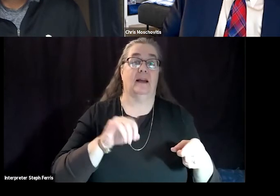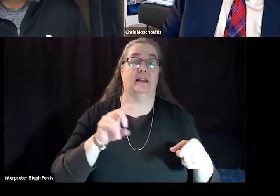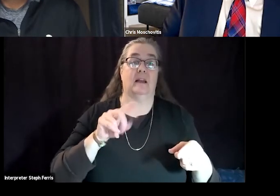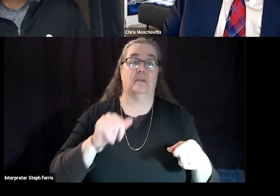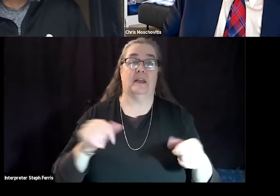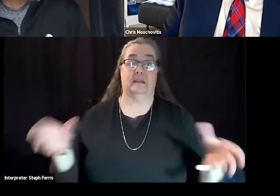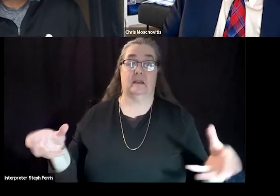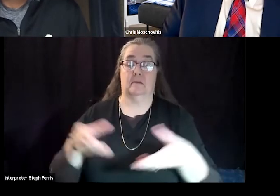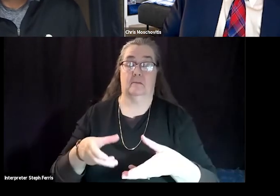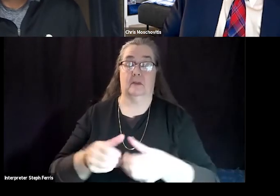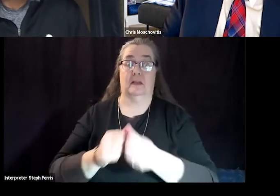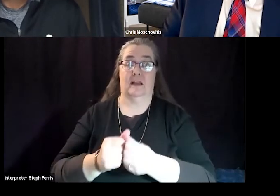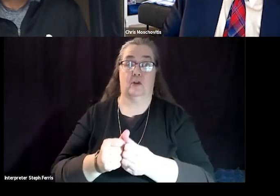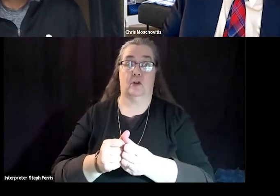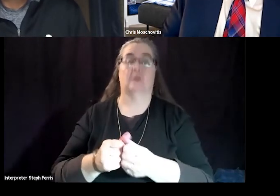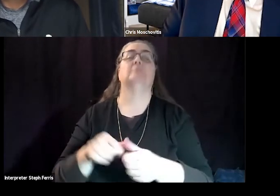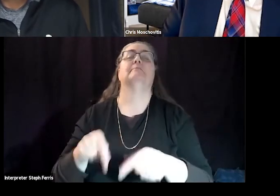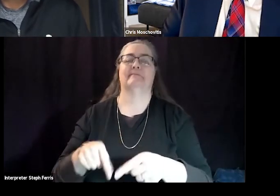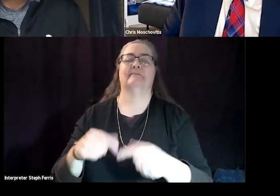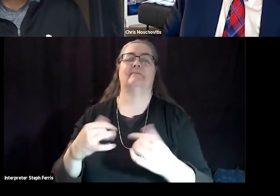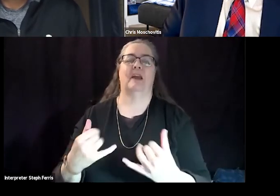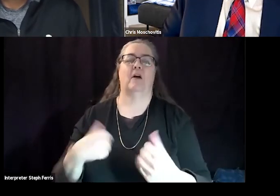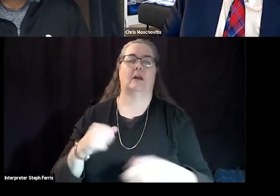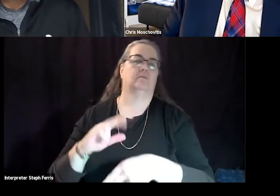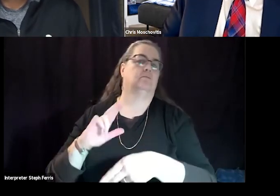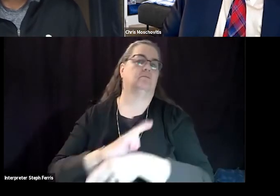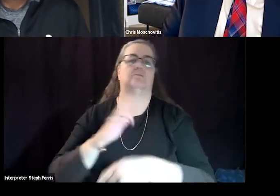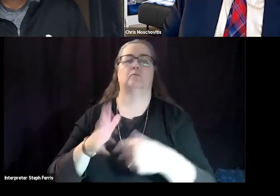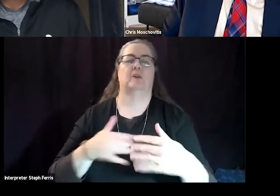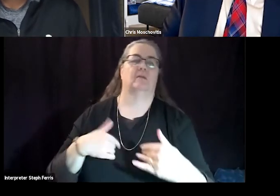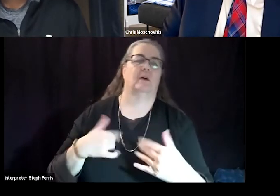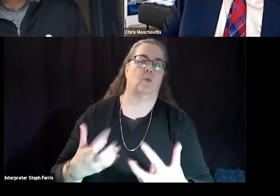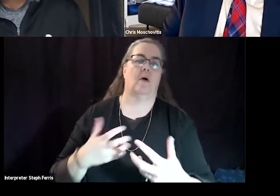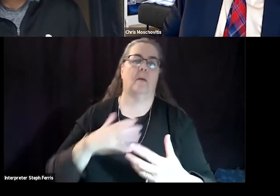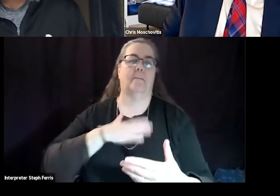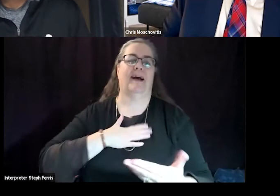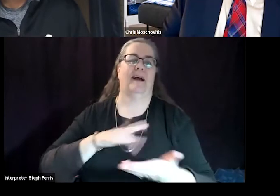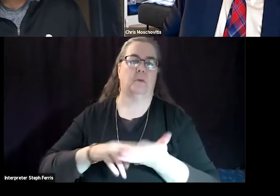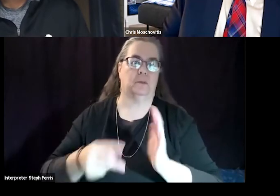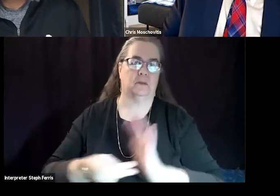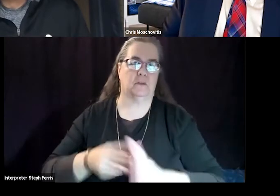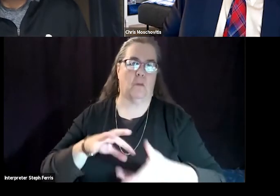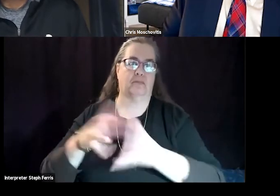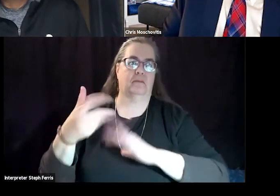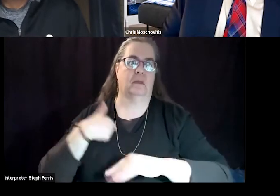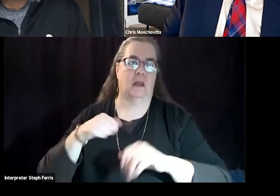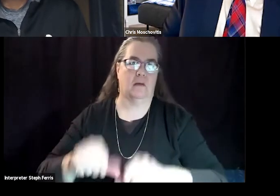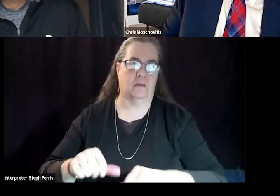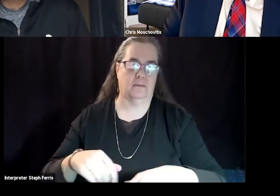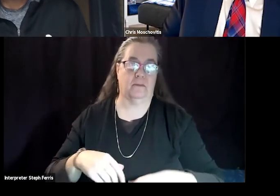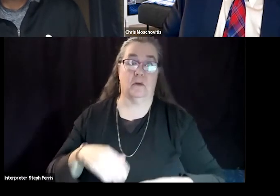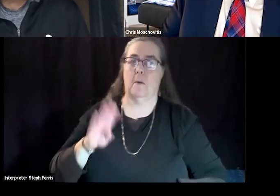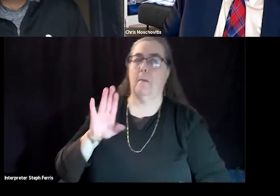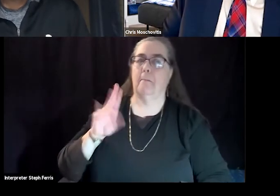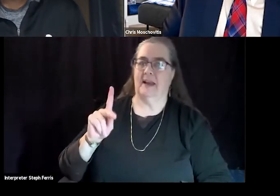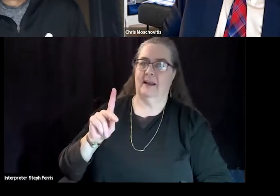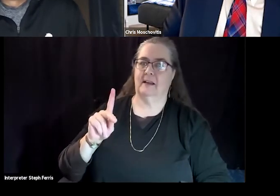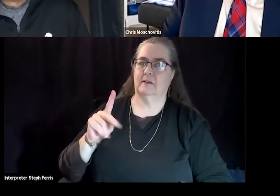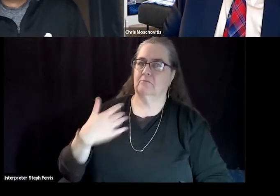you should be very worried about. Hospitals, you should be very worried about. Insurance companies, you should be straight out paranoid.